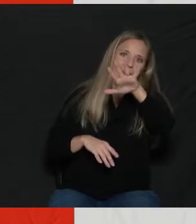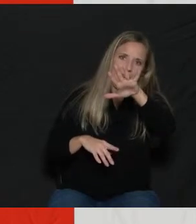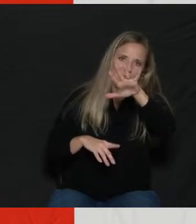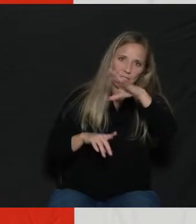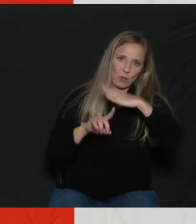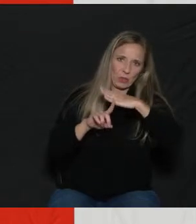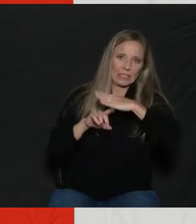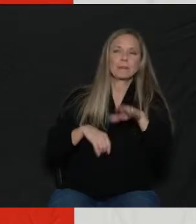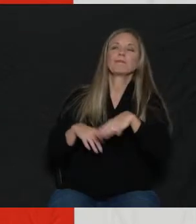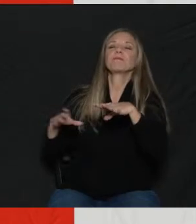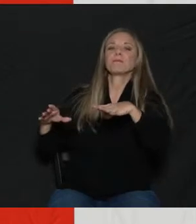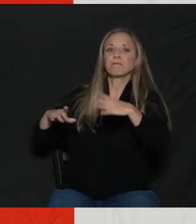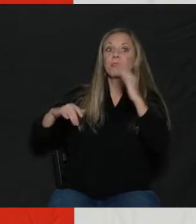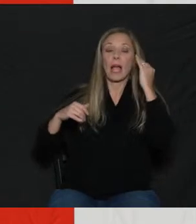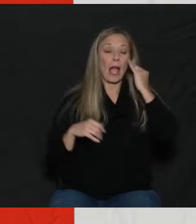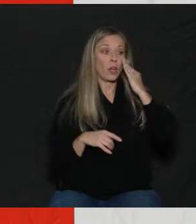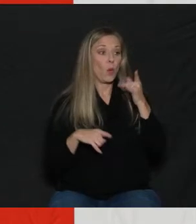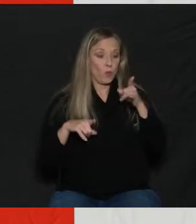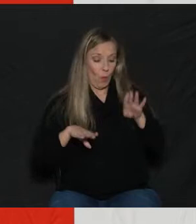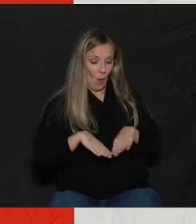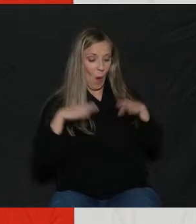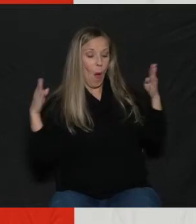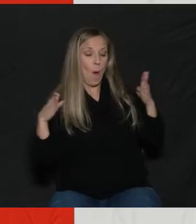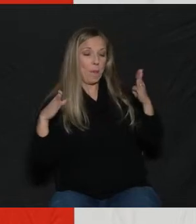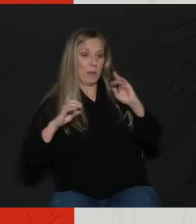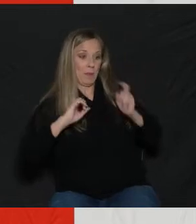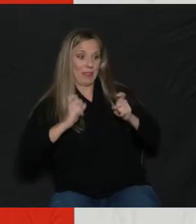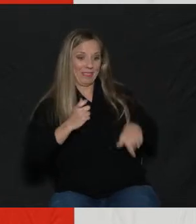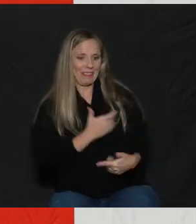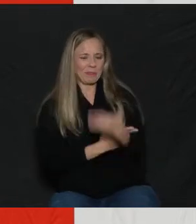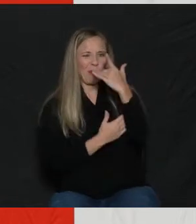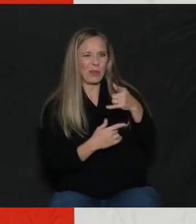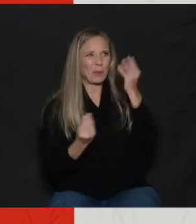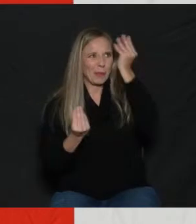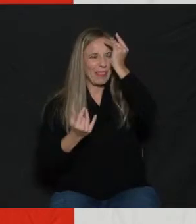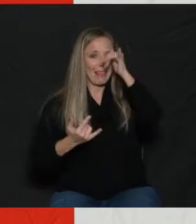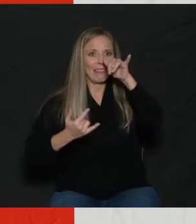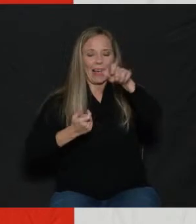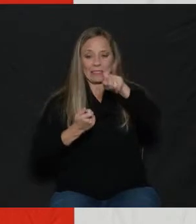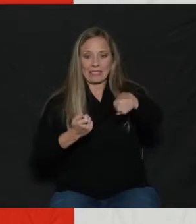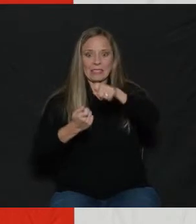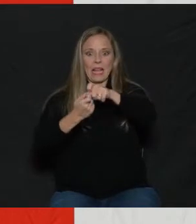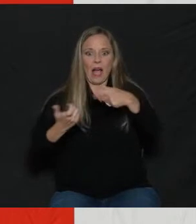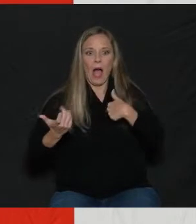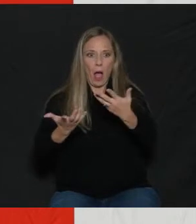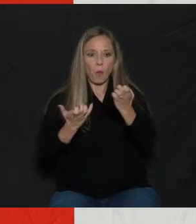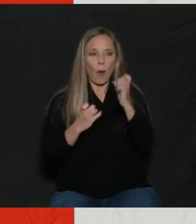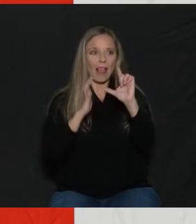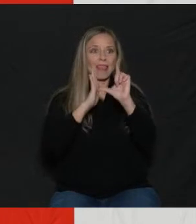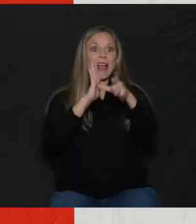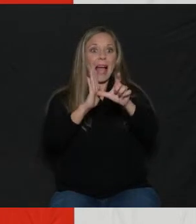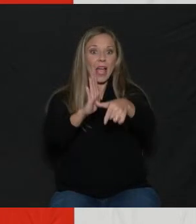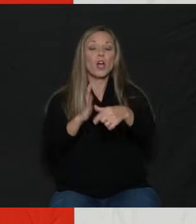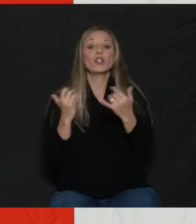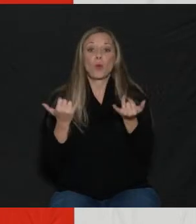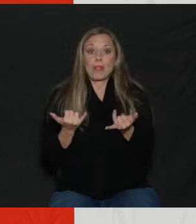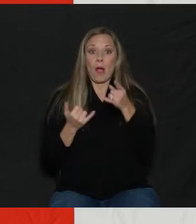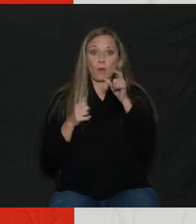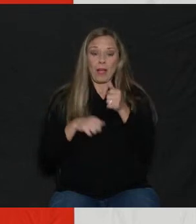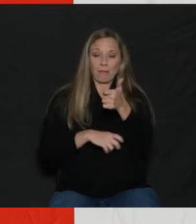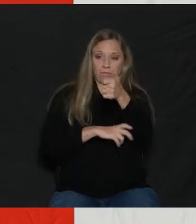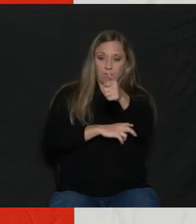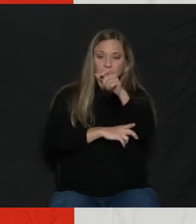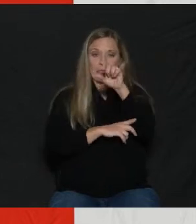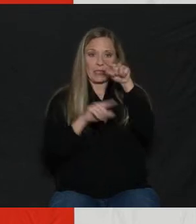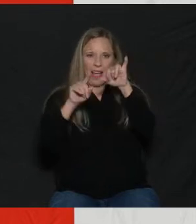as you're opening presents this Christmas morning, you may be thinking, this is exactly the treat I want later on. So right now you can actually scan the QR